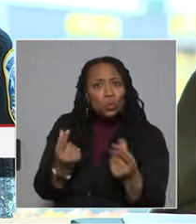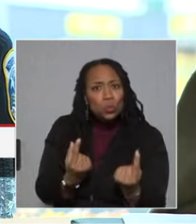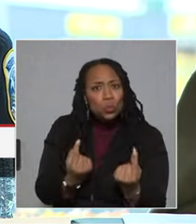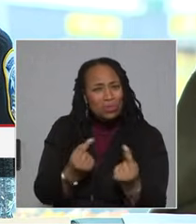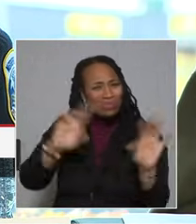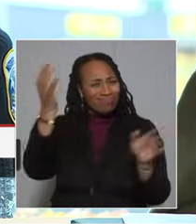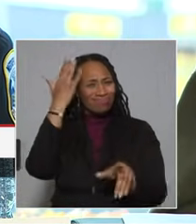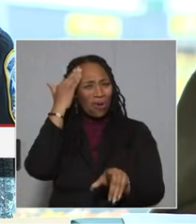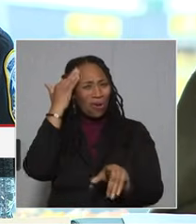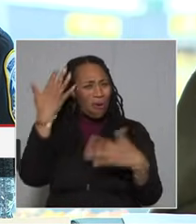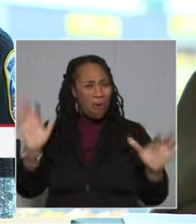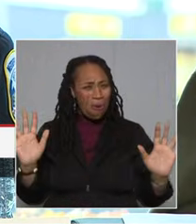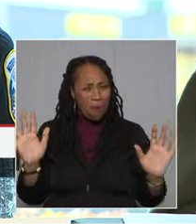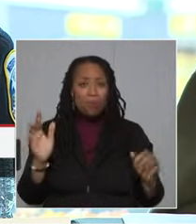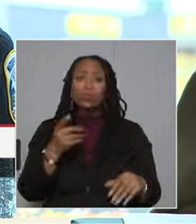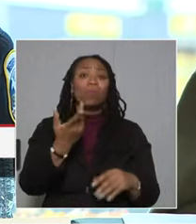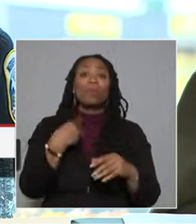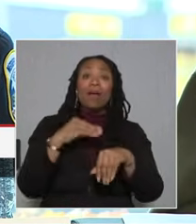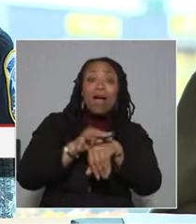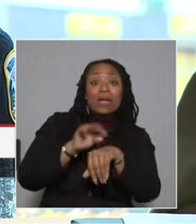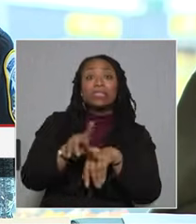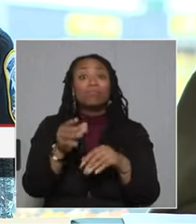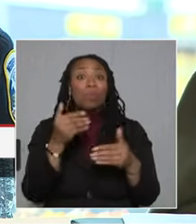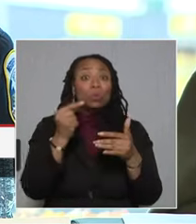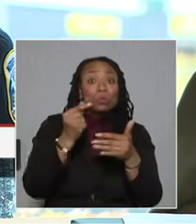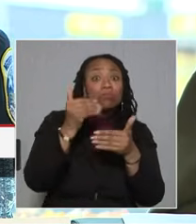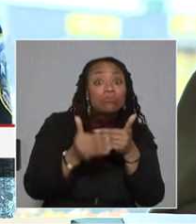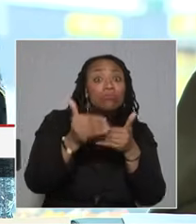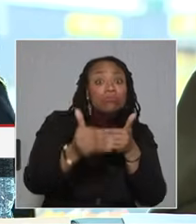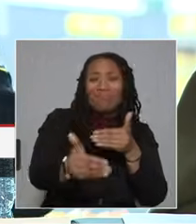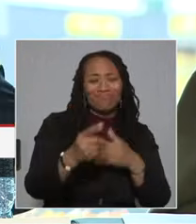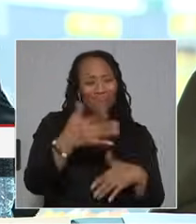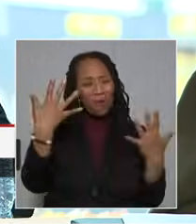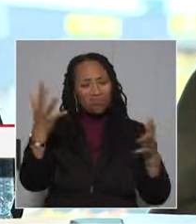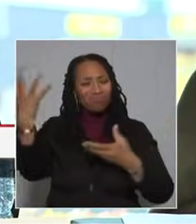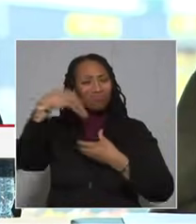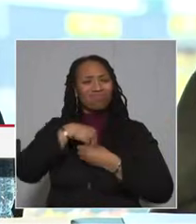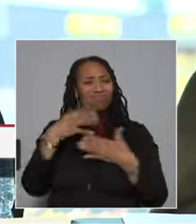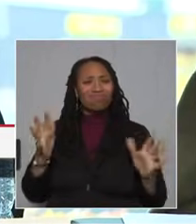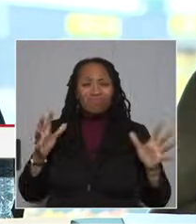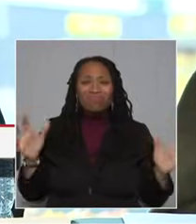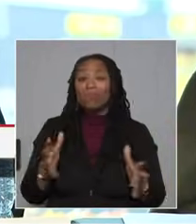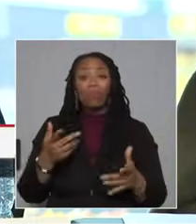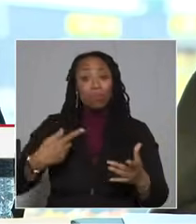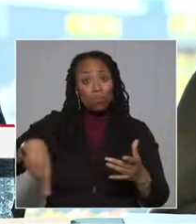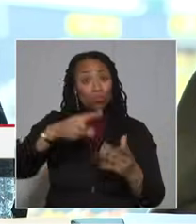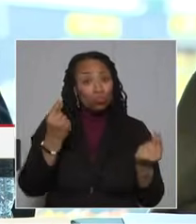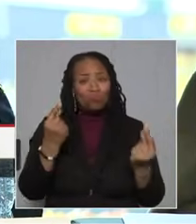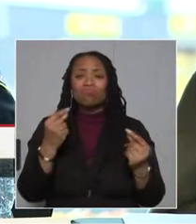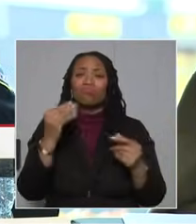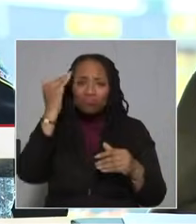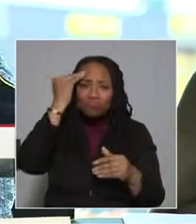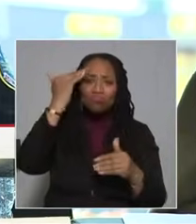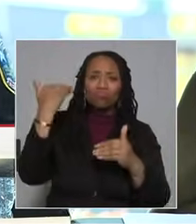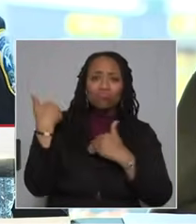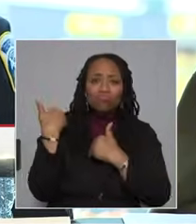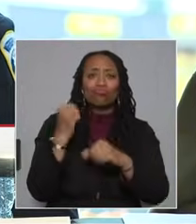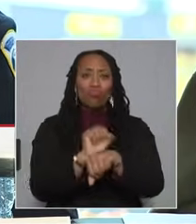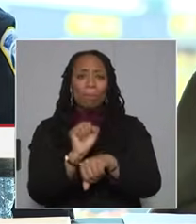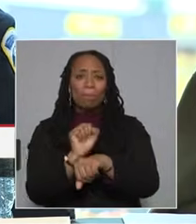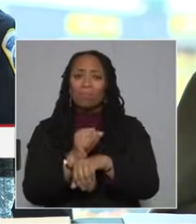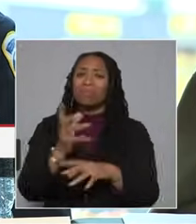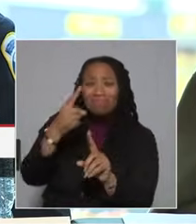give them any advice. I think what I'd like to do is give them encouragement. Can you elaborate on any instructions that you have given? With the